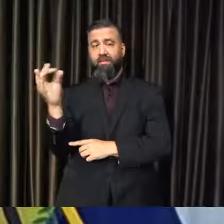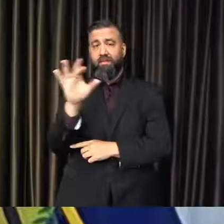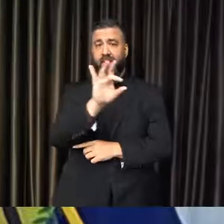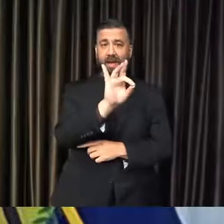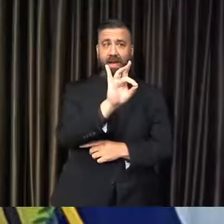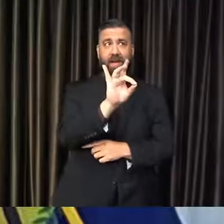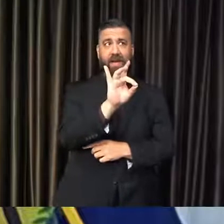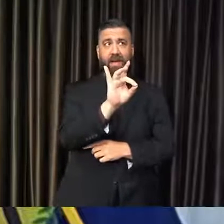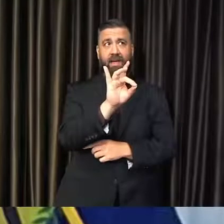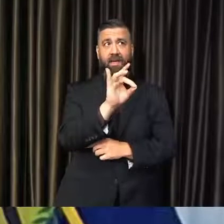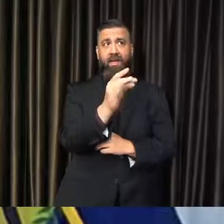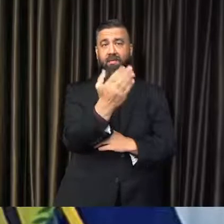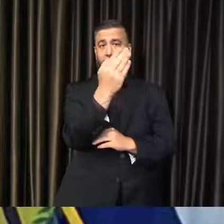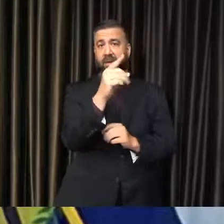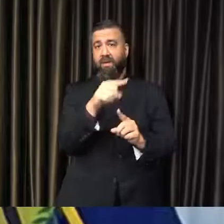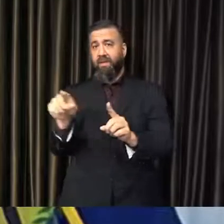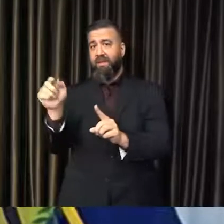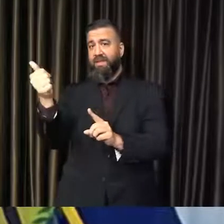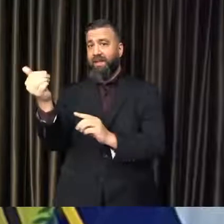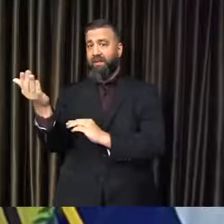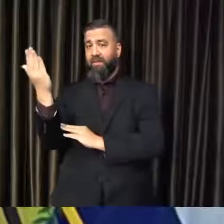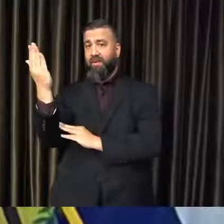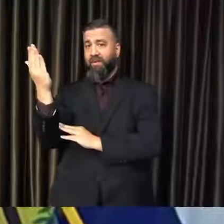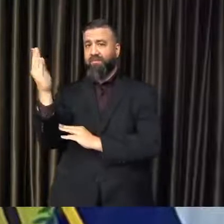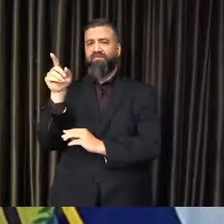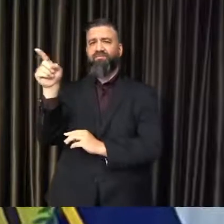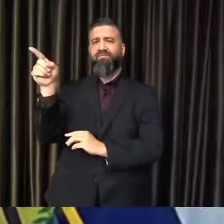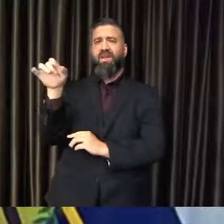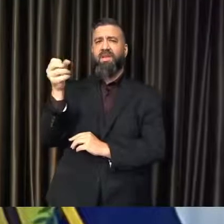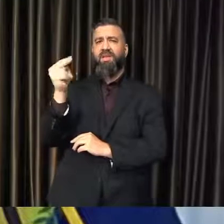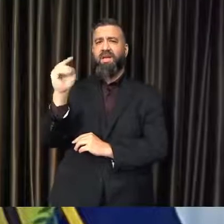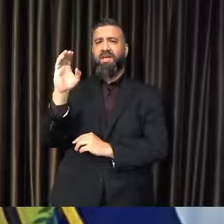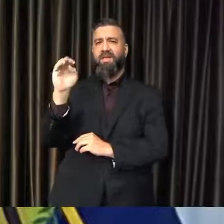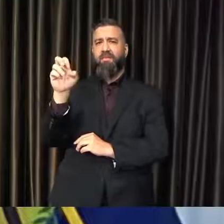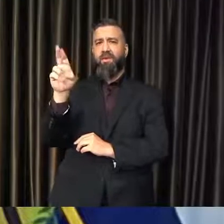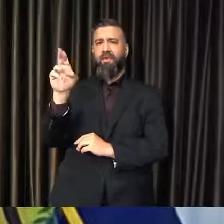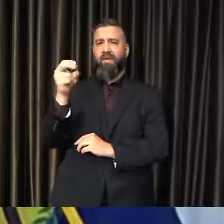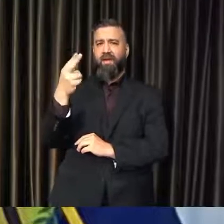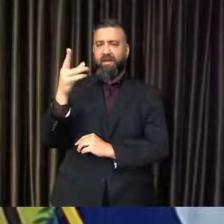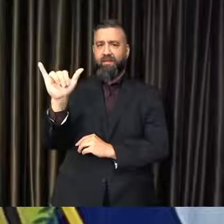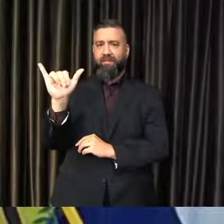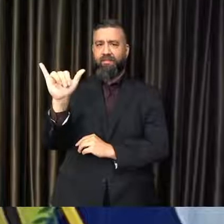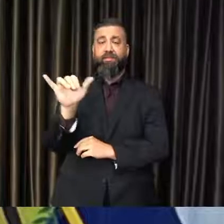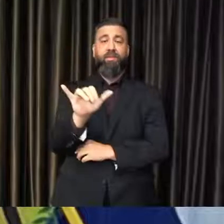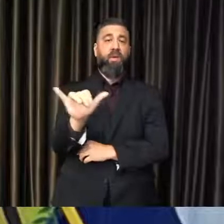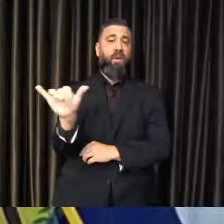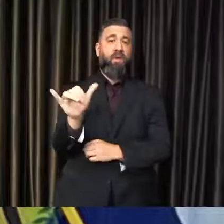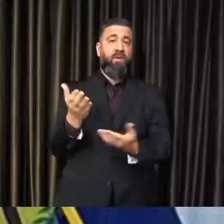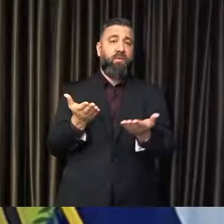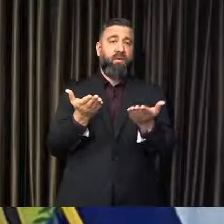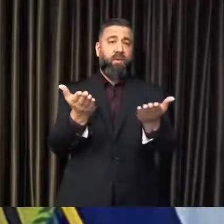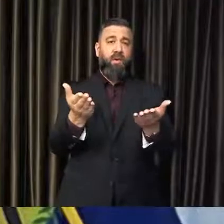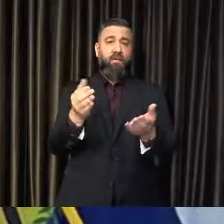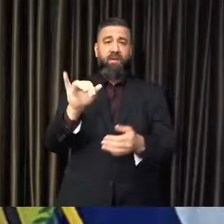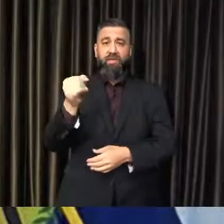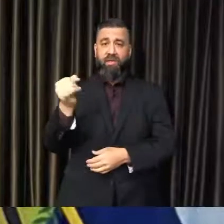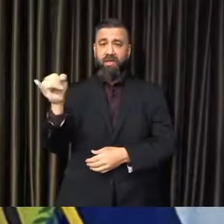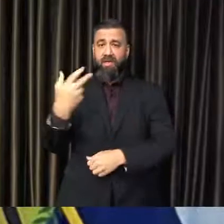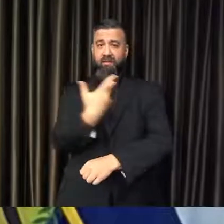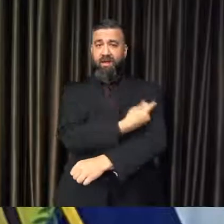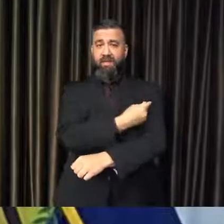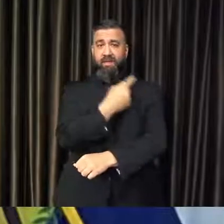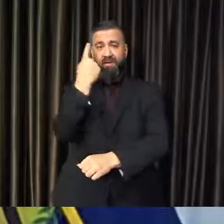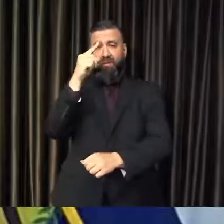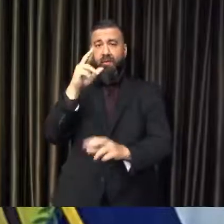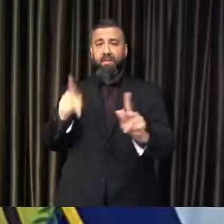C. Murphy Health Center. We are also continuing to offer J&J for homebound individuals and some pop-up and